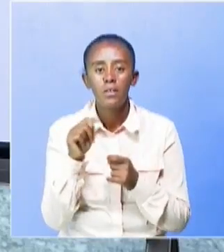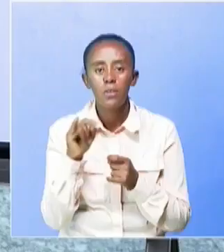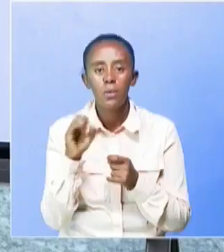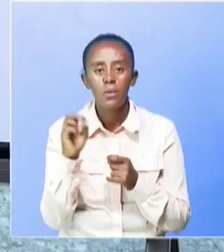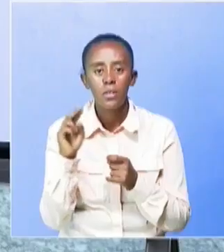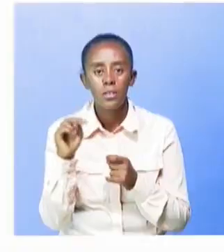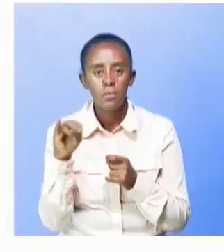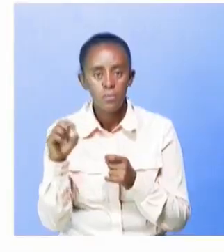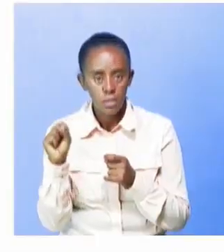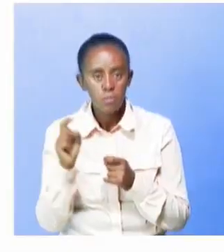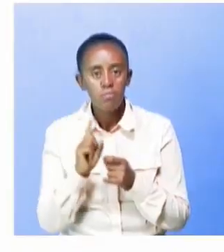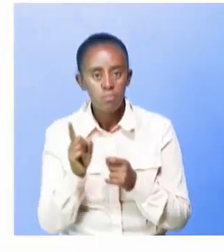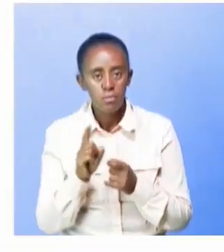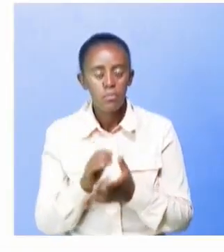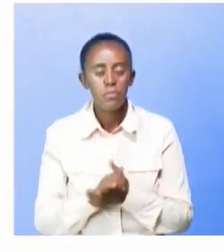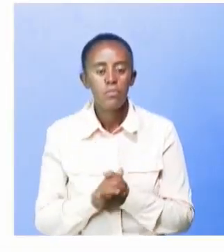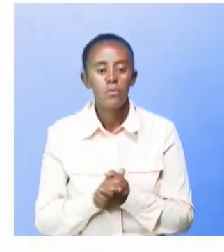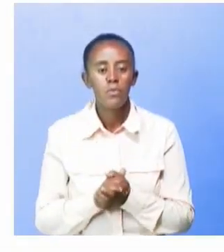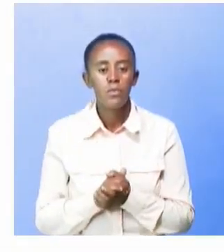obligate.